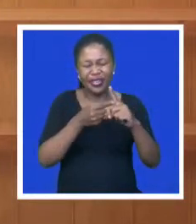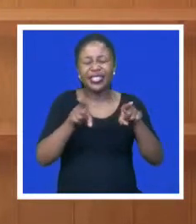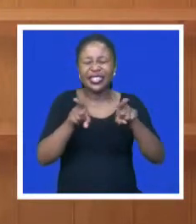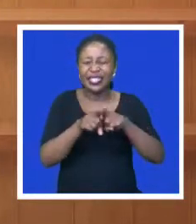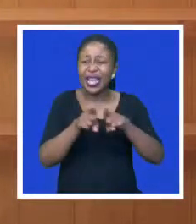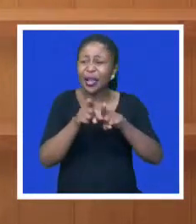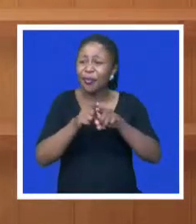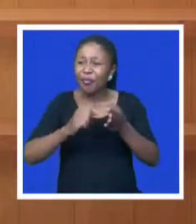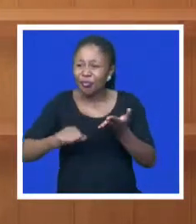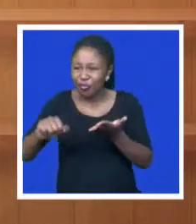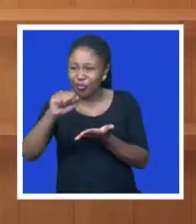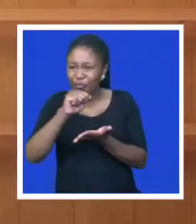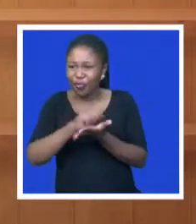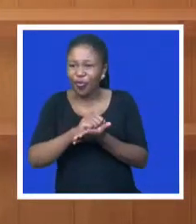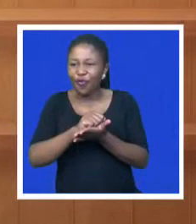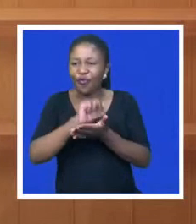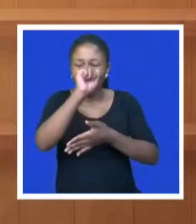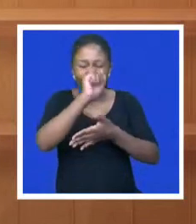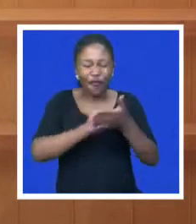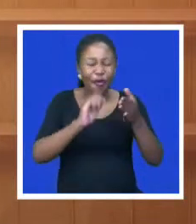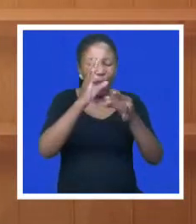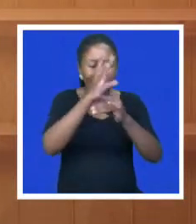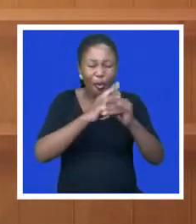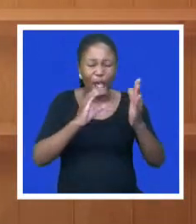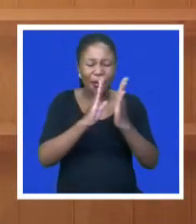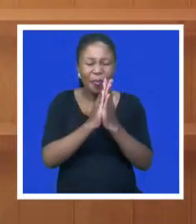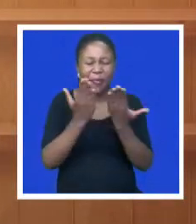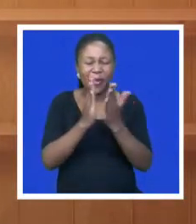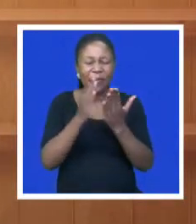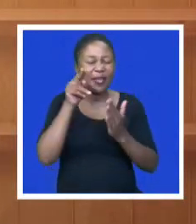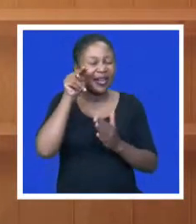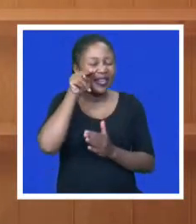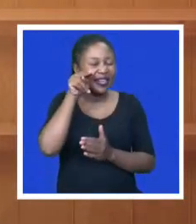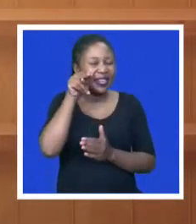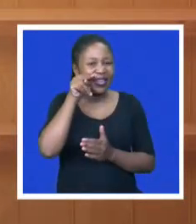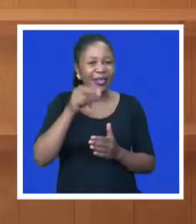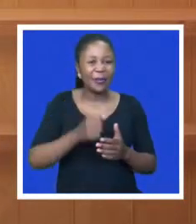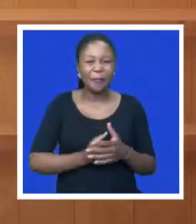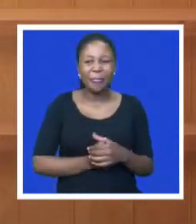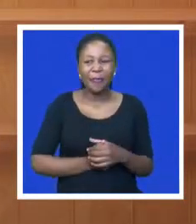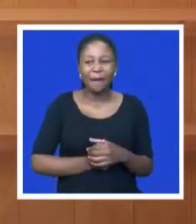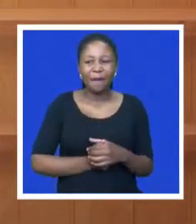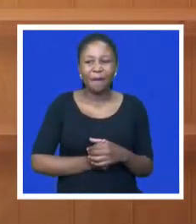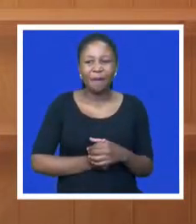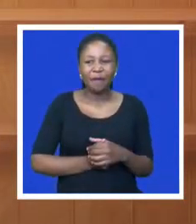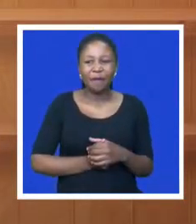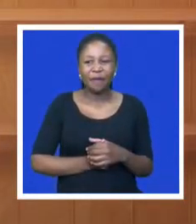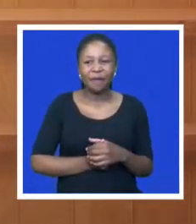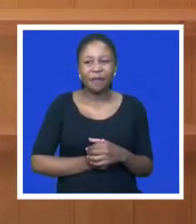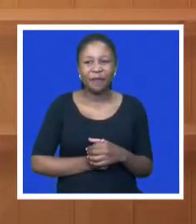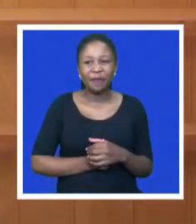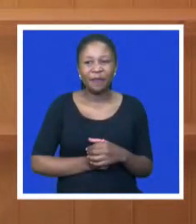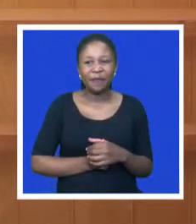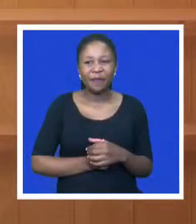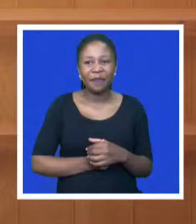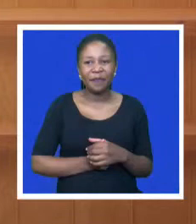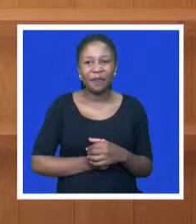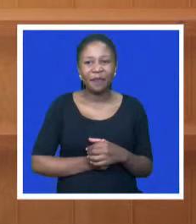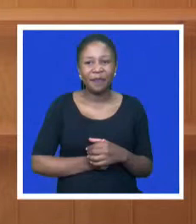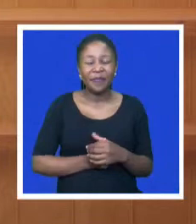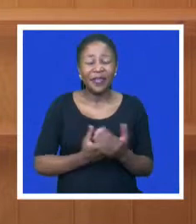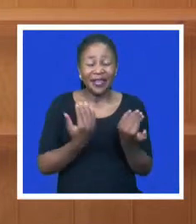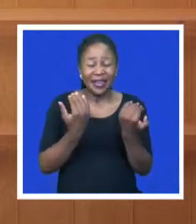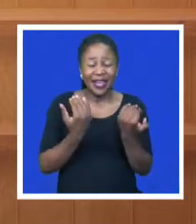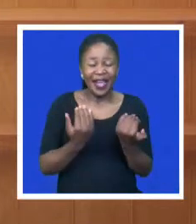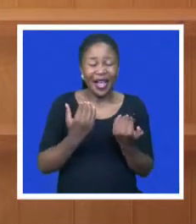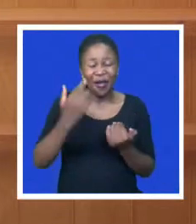Bible. Then coming to the other side, dear Lena, please make sure that you now use make sure